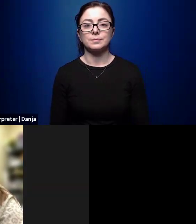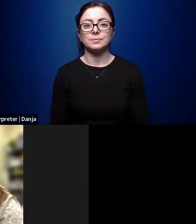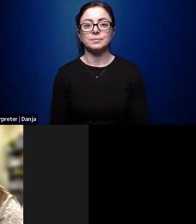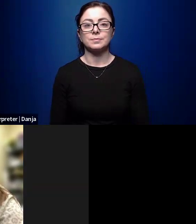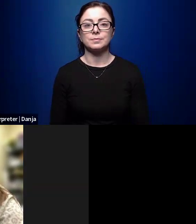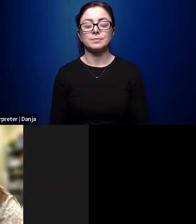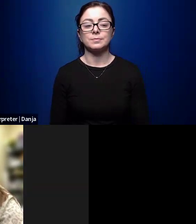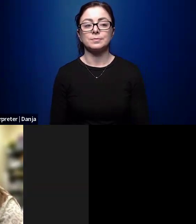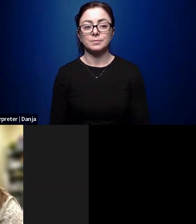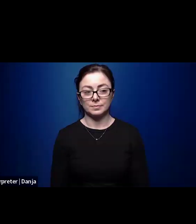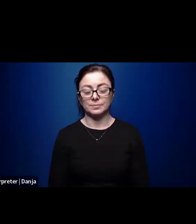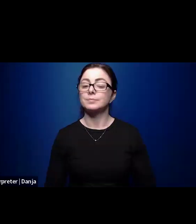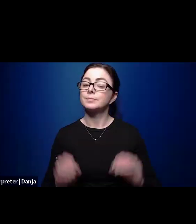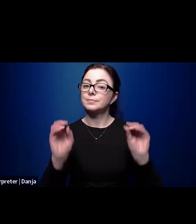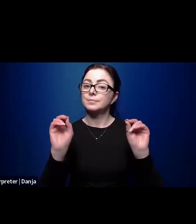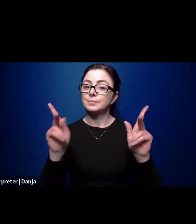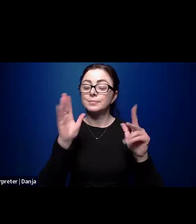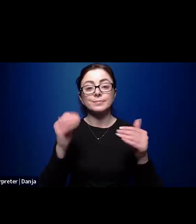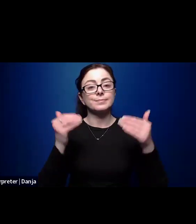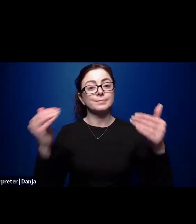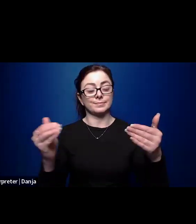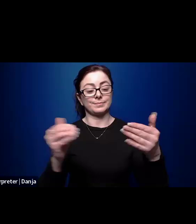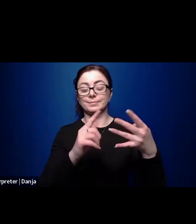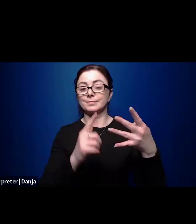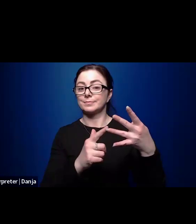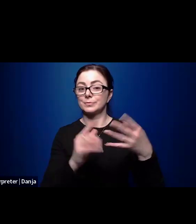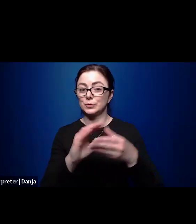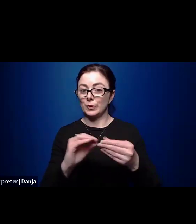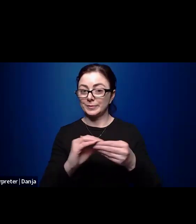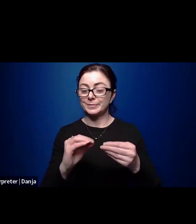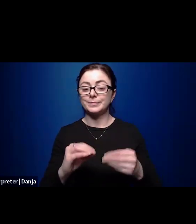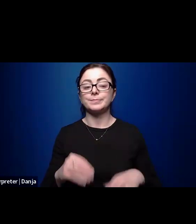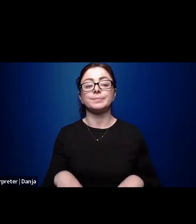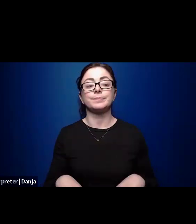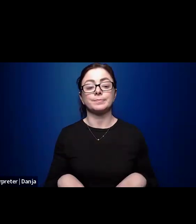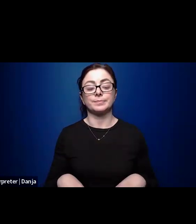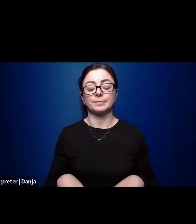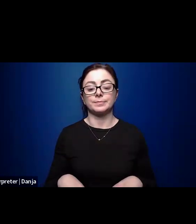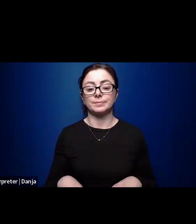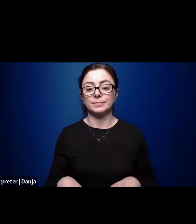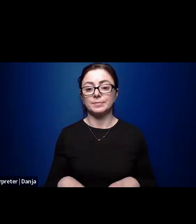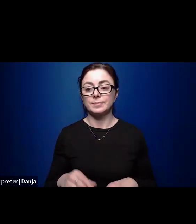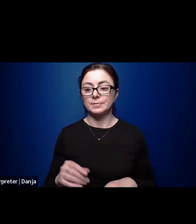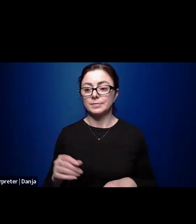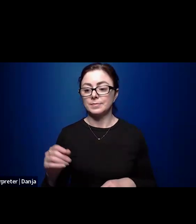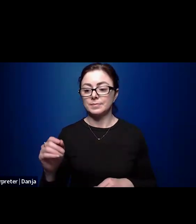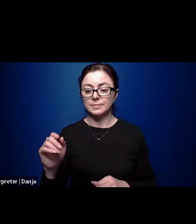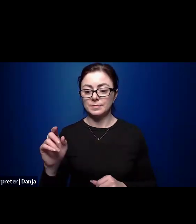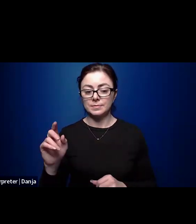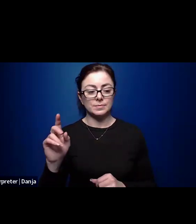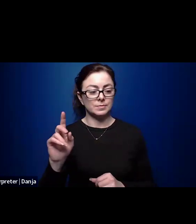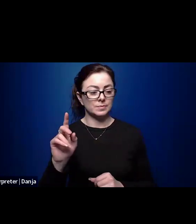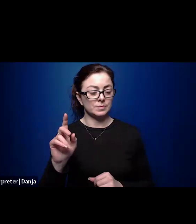All right, we will move on to our next storyteller. Next up, we have Dareen Lovan, and she